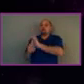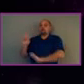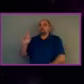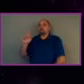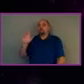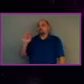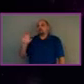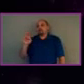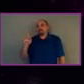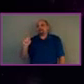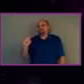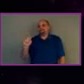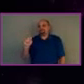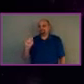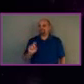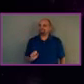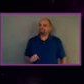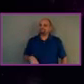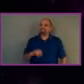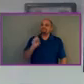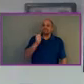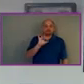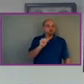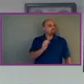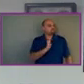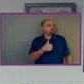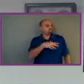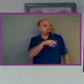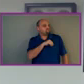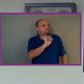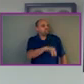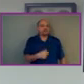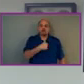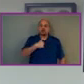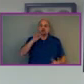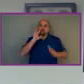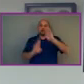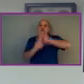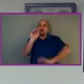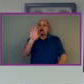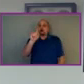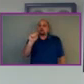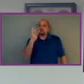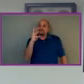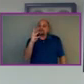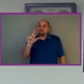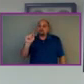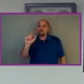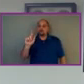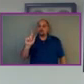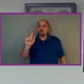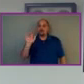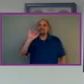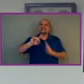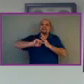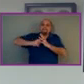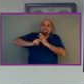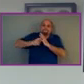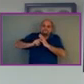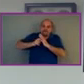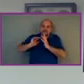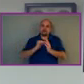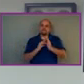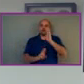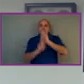Oh, I'll take that one. We're launching October 16th, 2021 is the opening of our launch